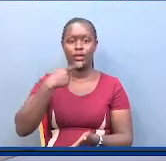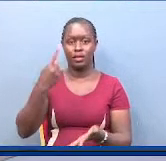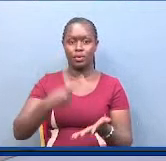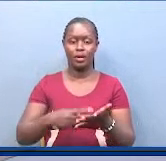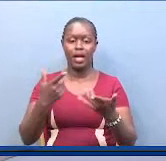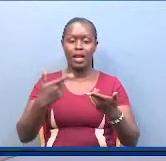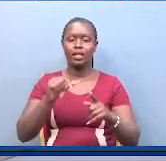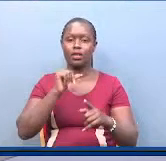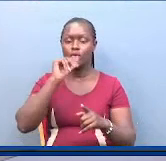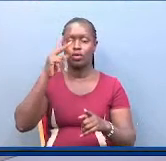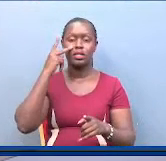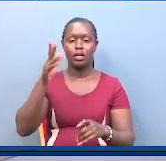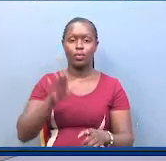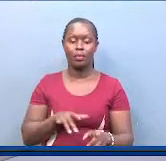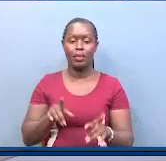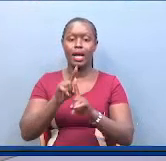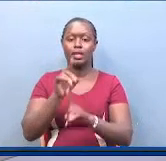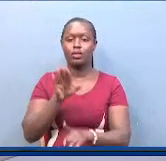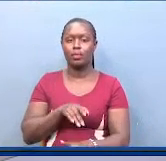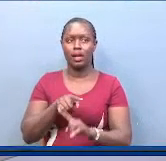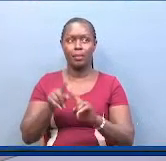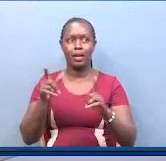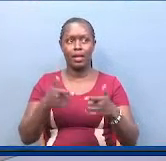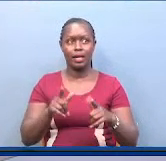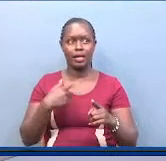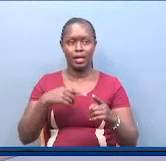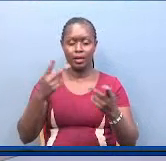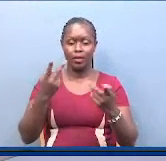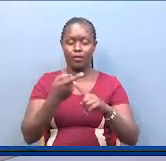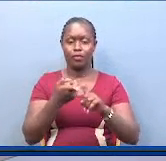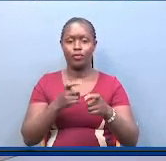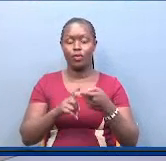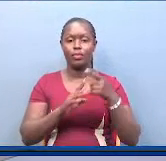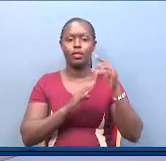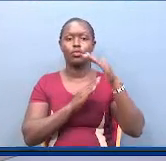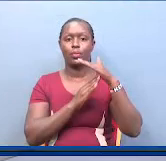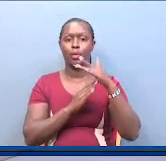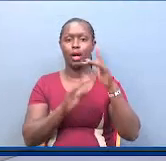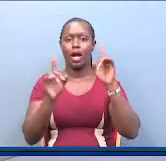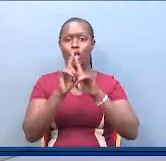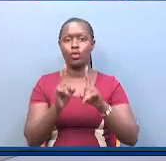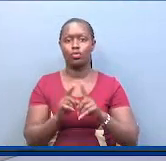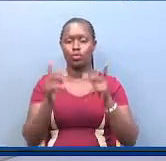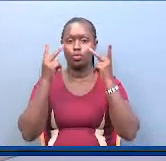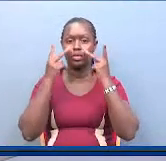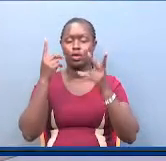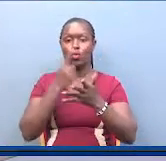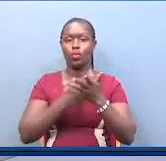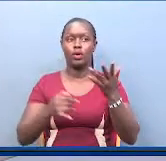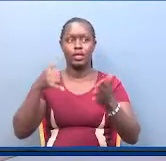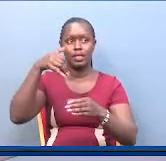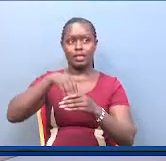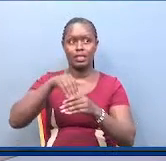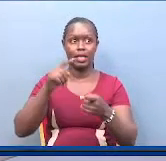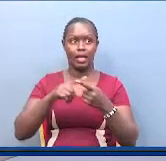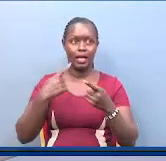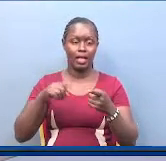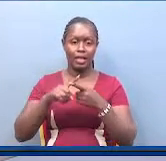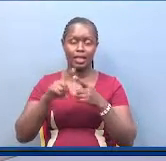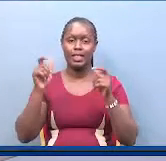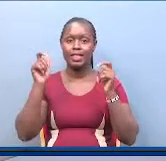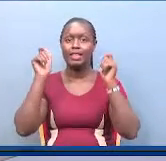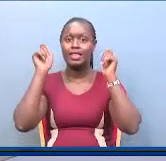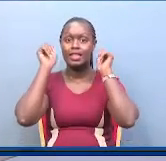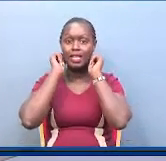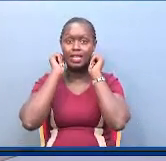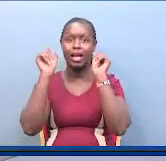look at women as women. Let's deal from the neck up. And we see what is in between the ears. And Martha Karua has what